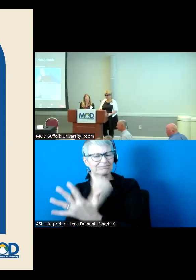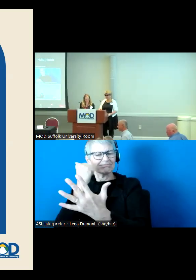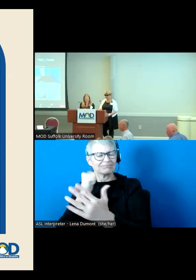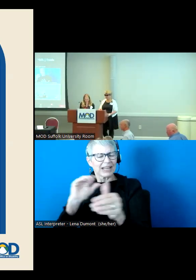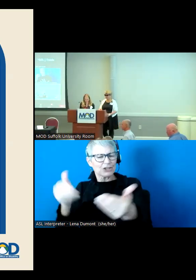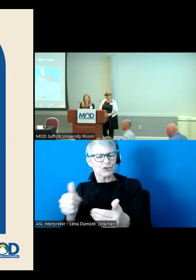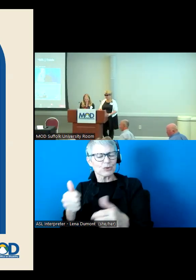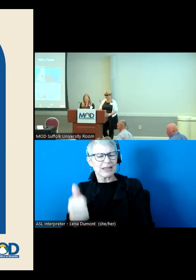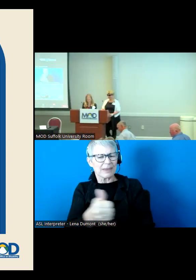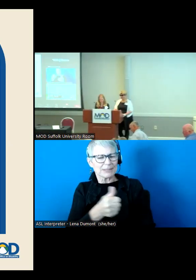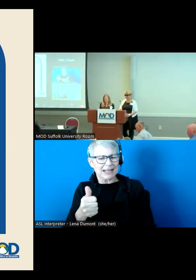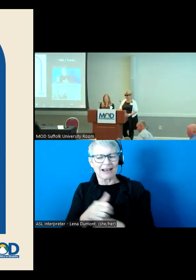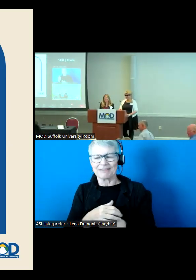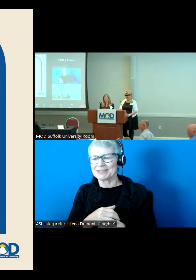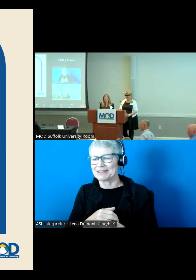Awesome.